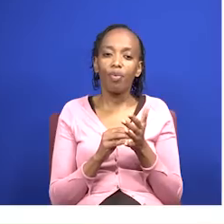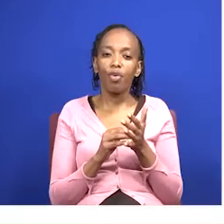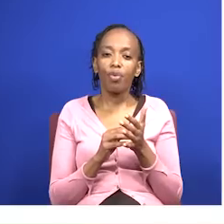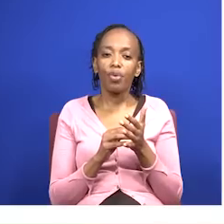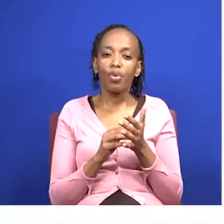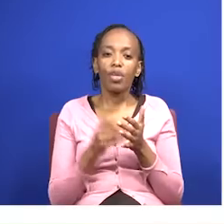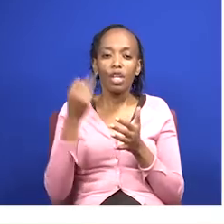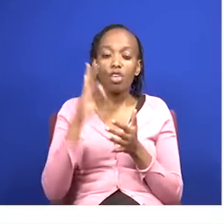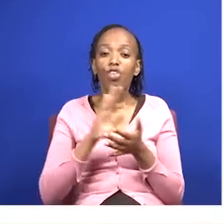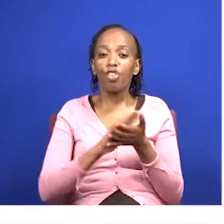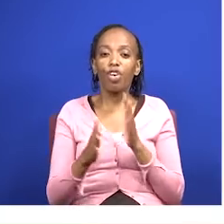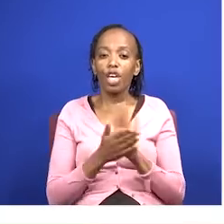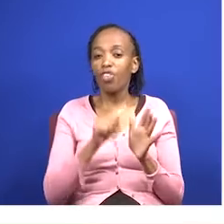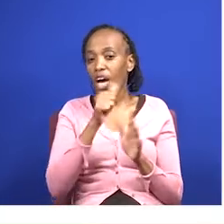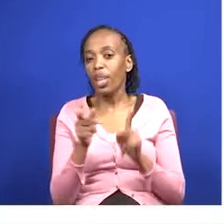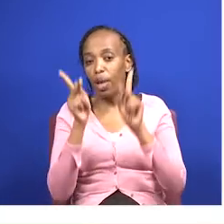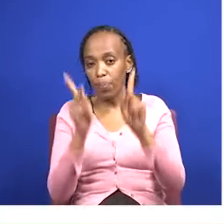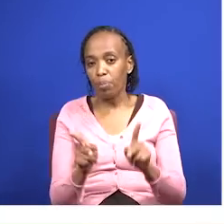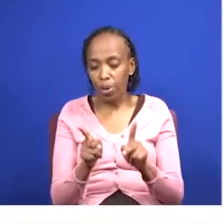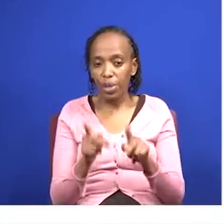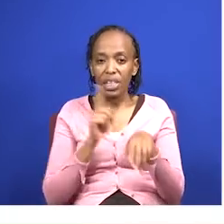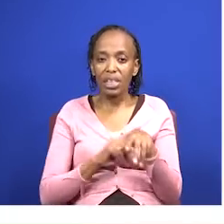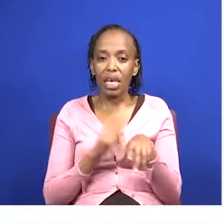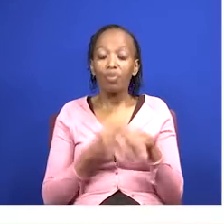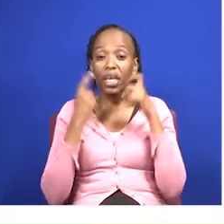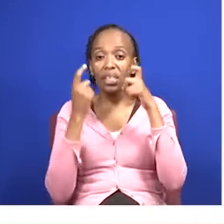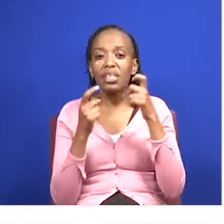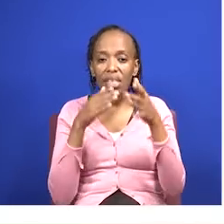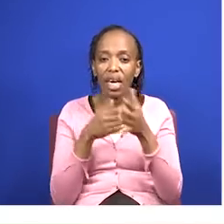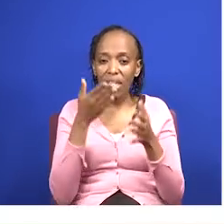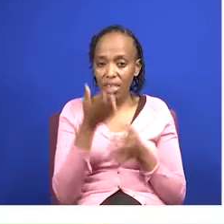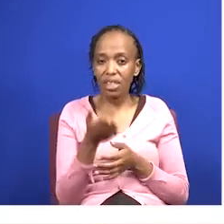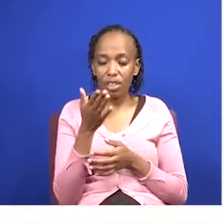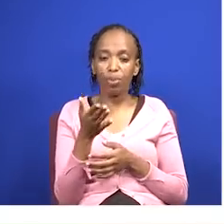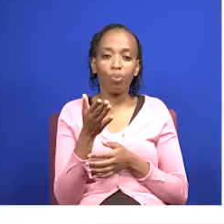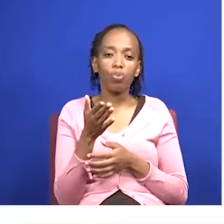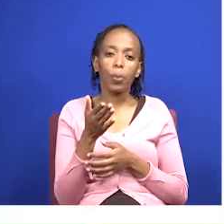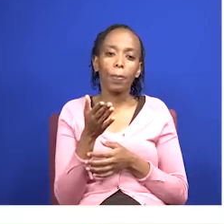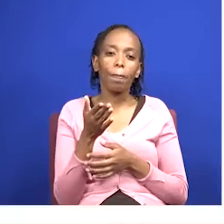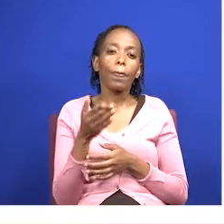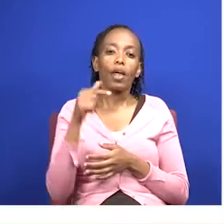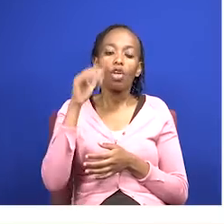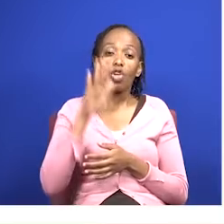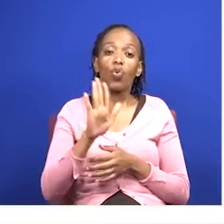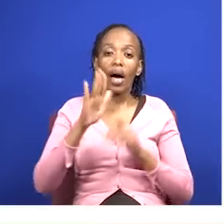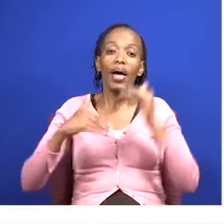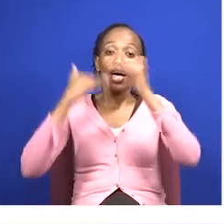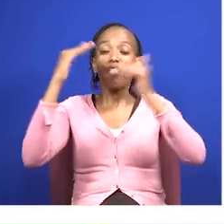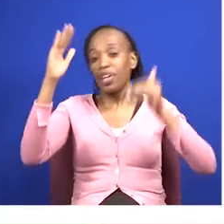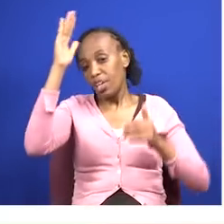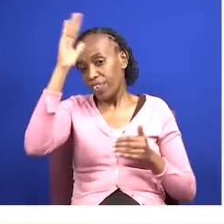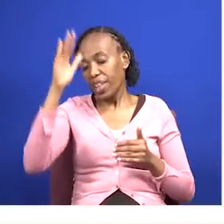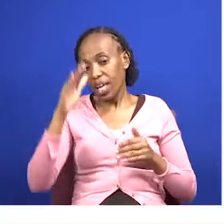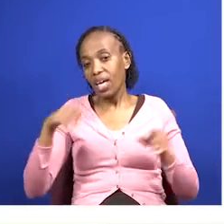time. "For if you forgive other people when they sin against you, your